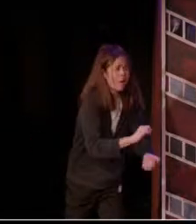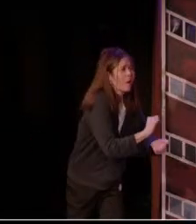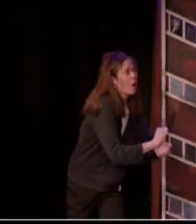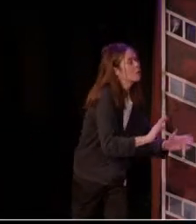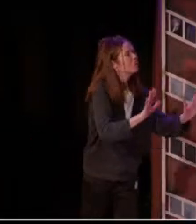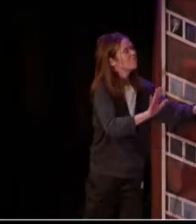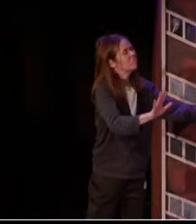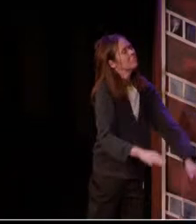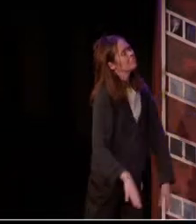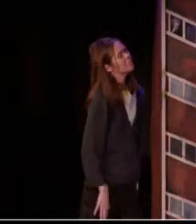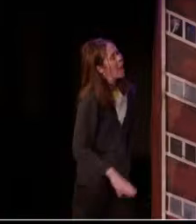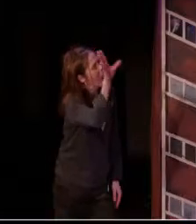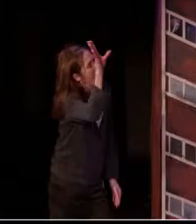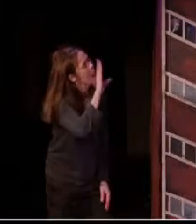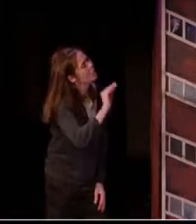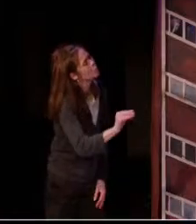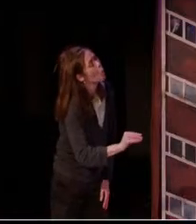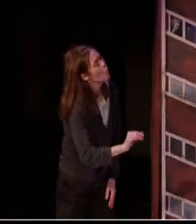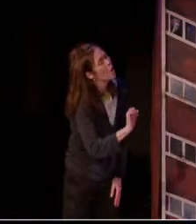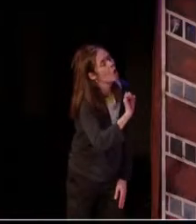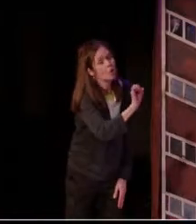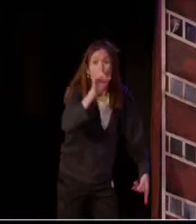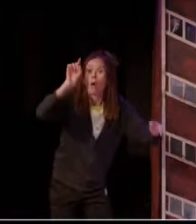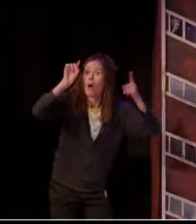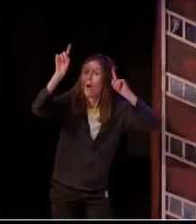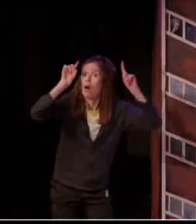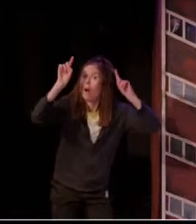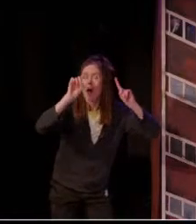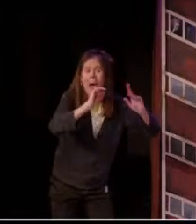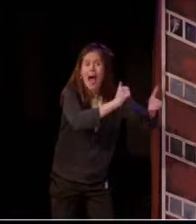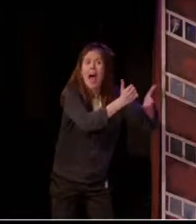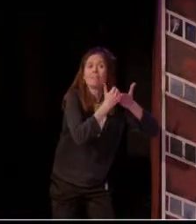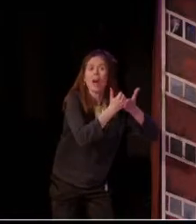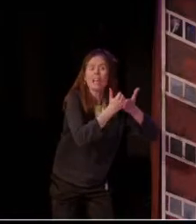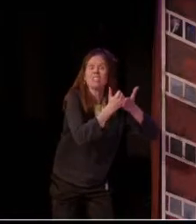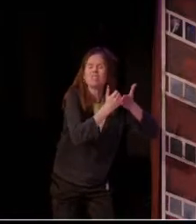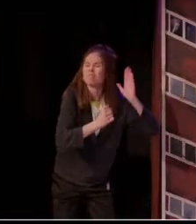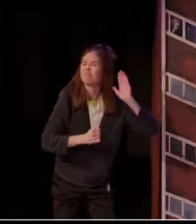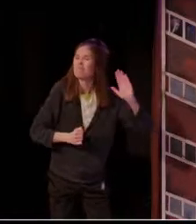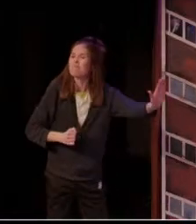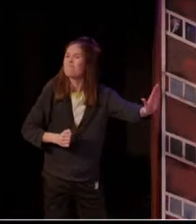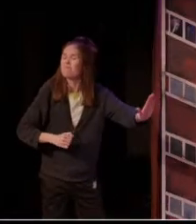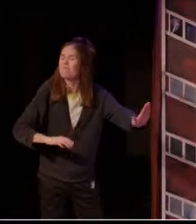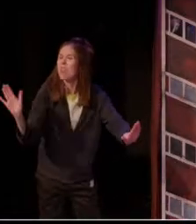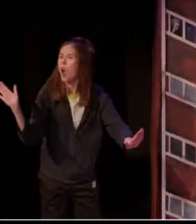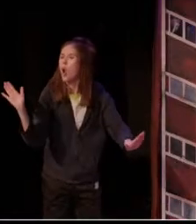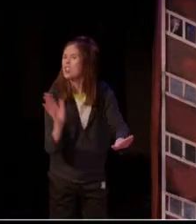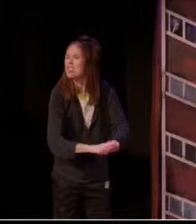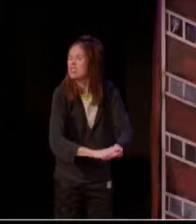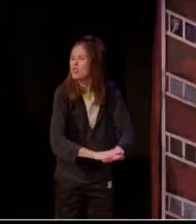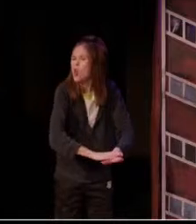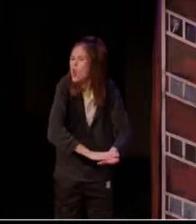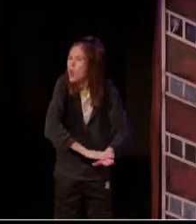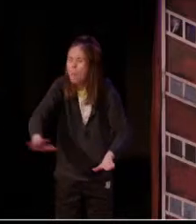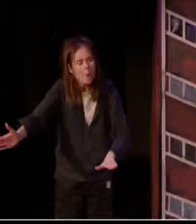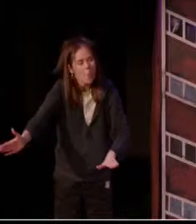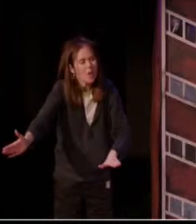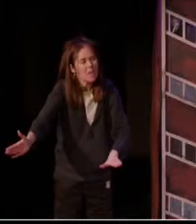need not your advice. This matter, the right, the wrong, the judging of it all, is properly